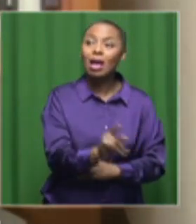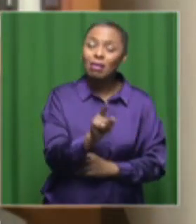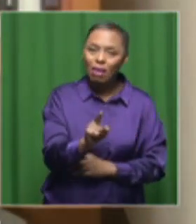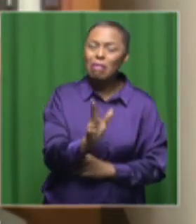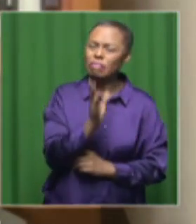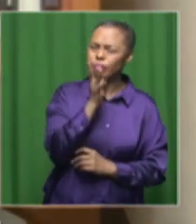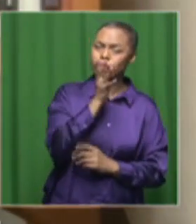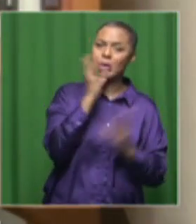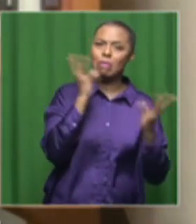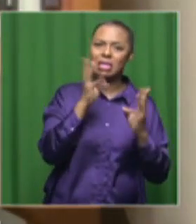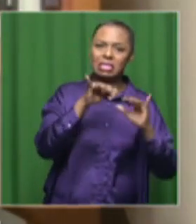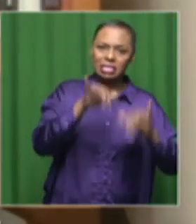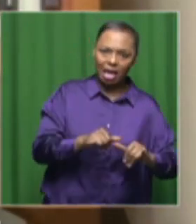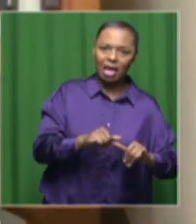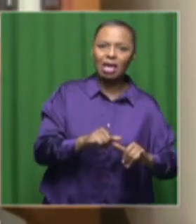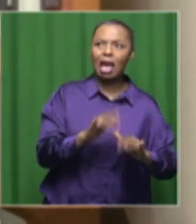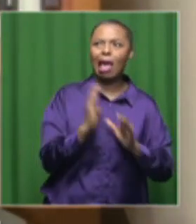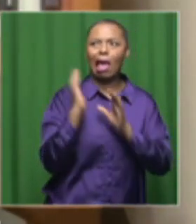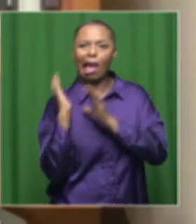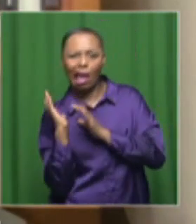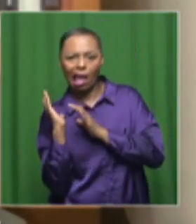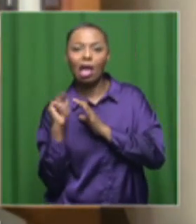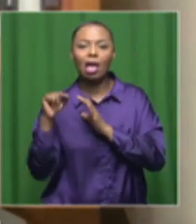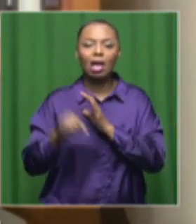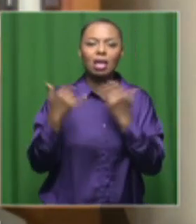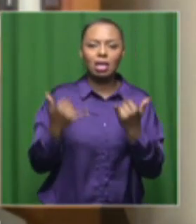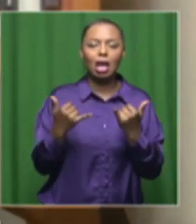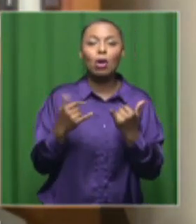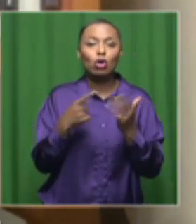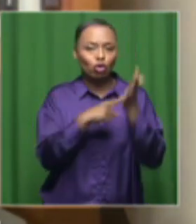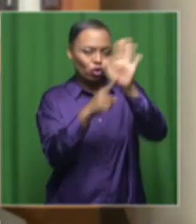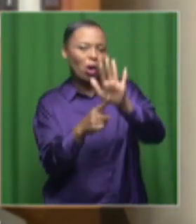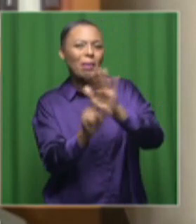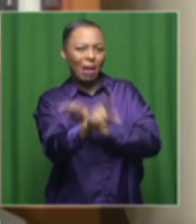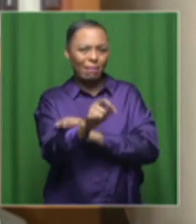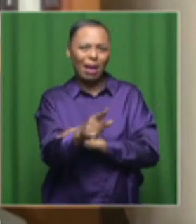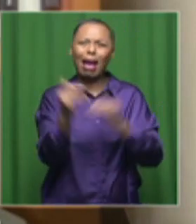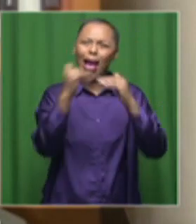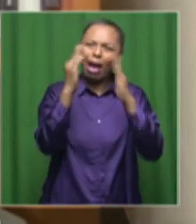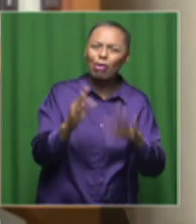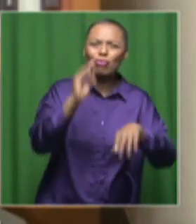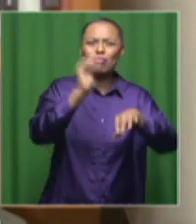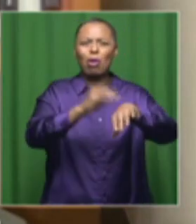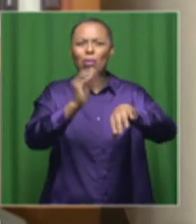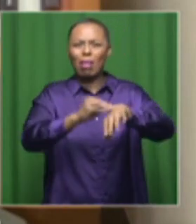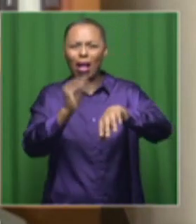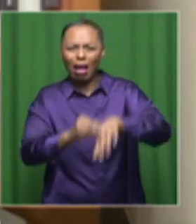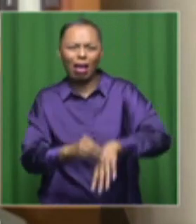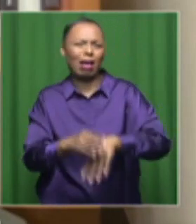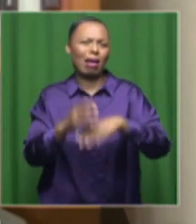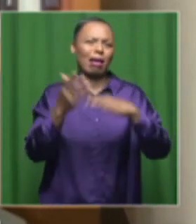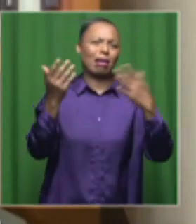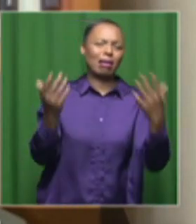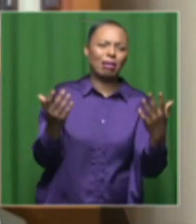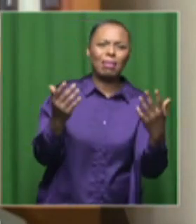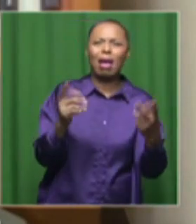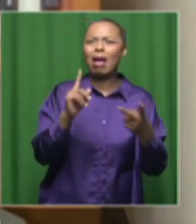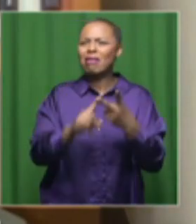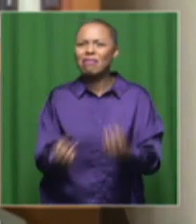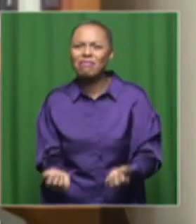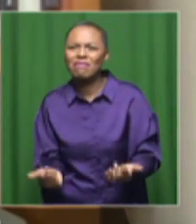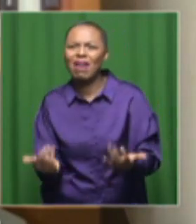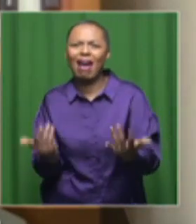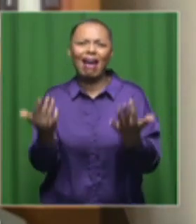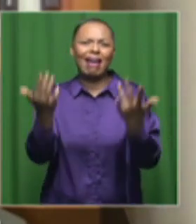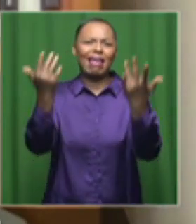in-migration statistics show the reasons for that. The housing crisis that you saw in the city, you saw the fires that happened